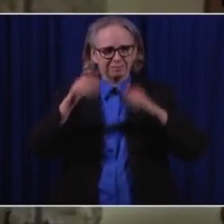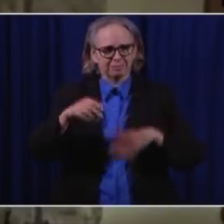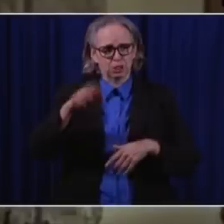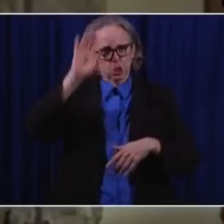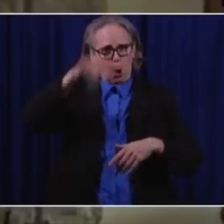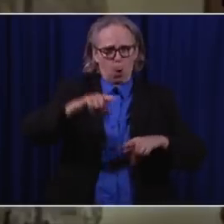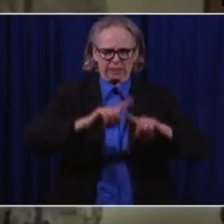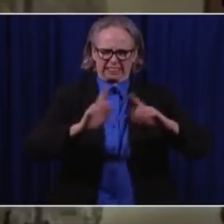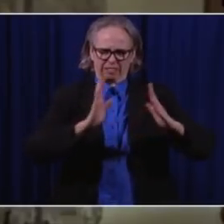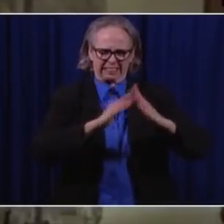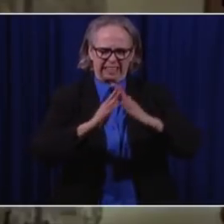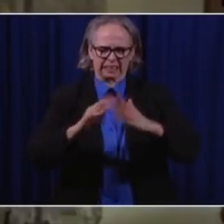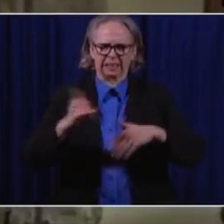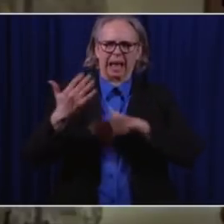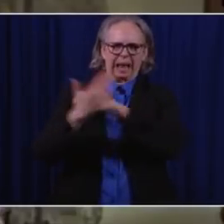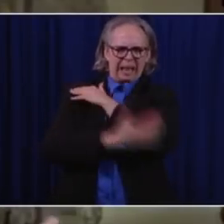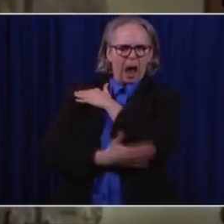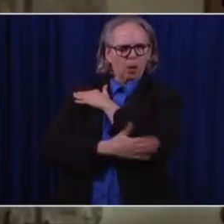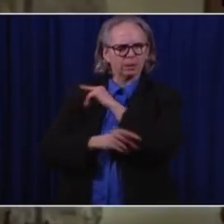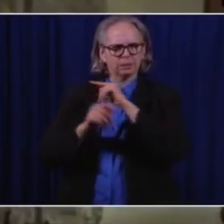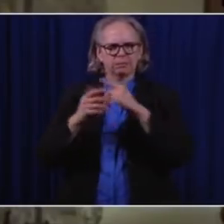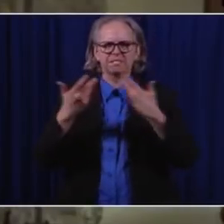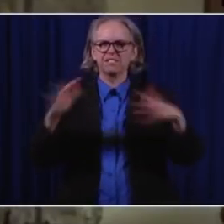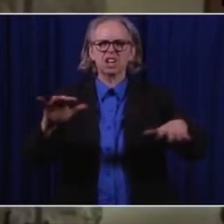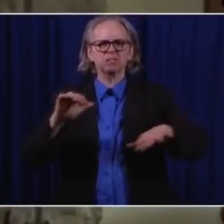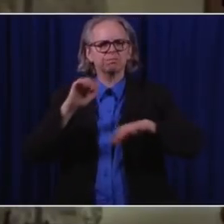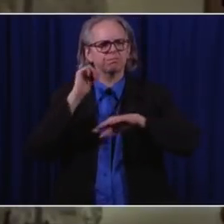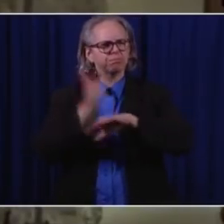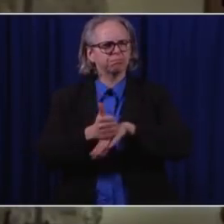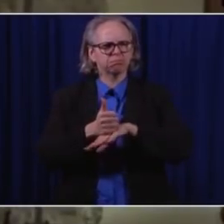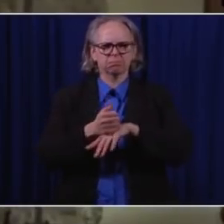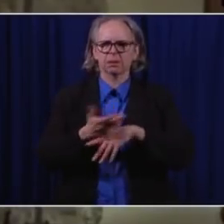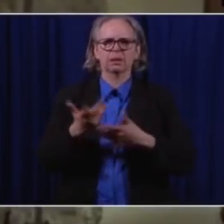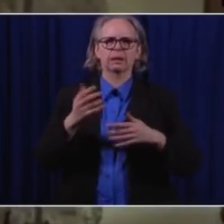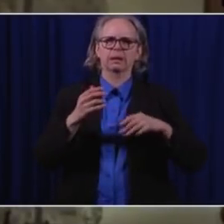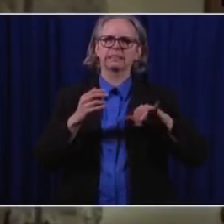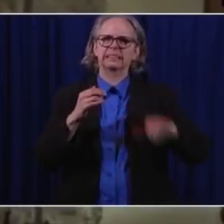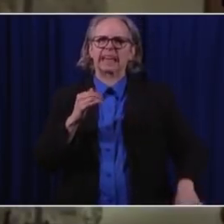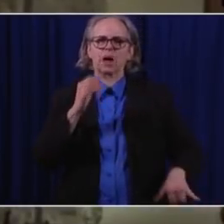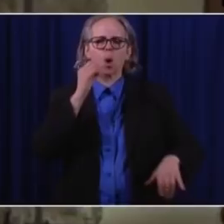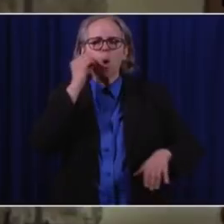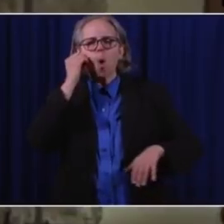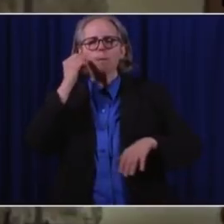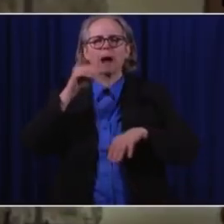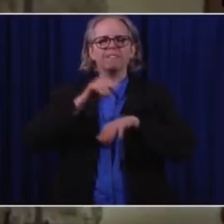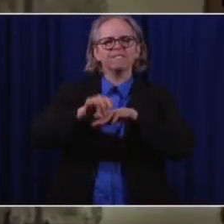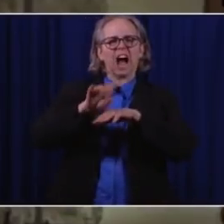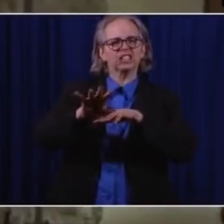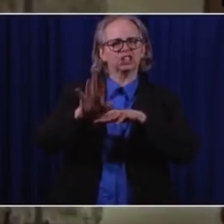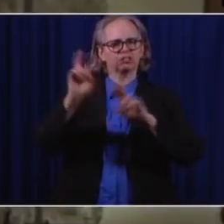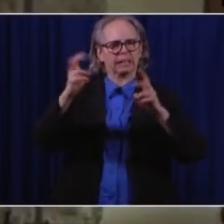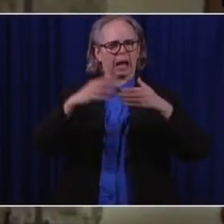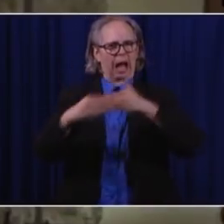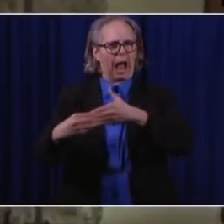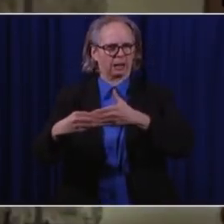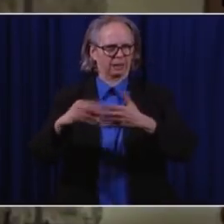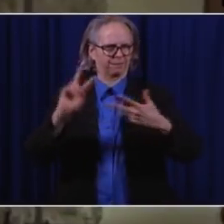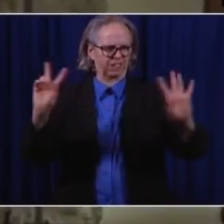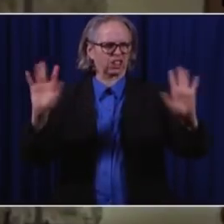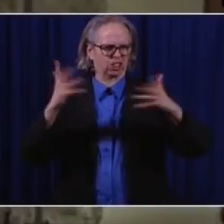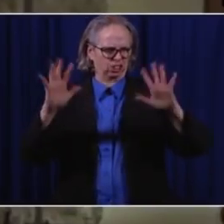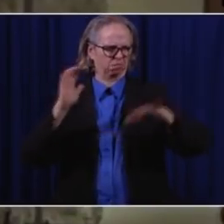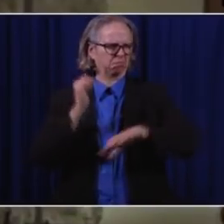that have had a stay-at-home advisory, which I think in most cases is an advisory, are very consistent with